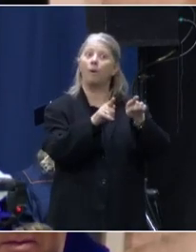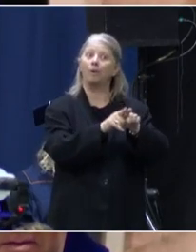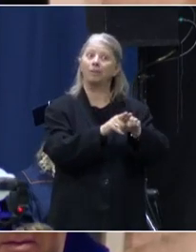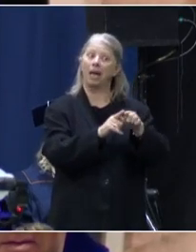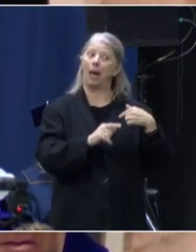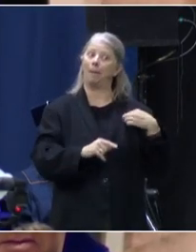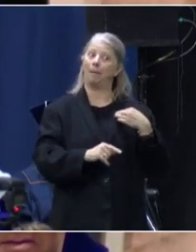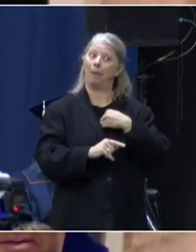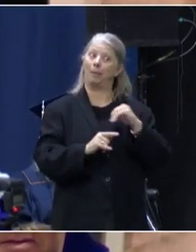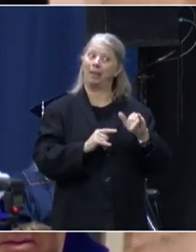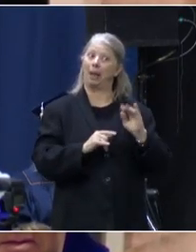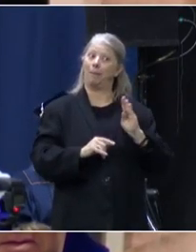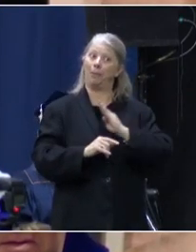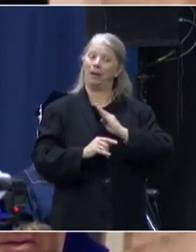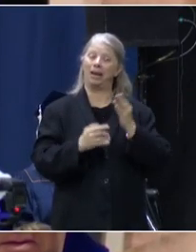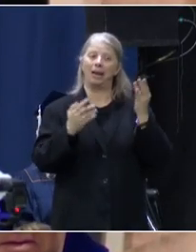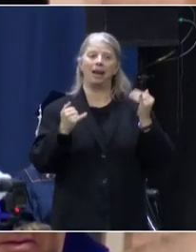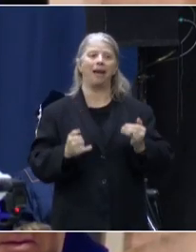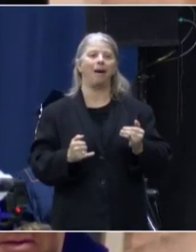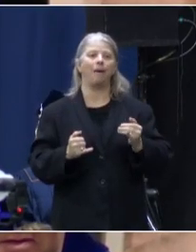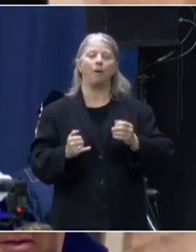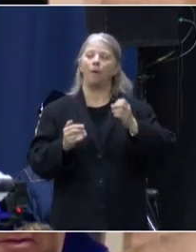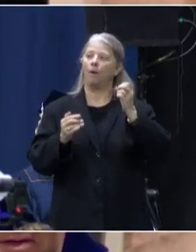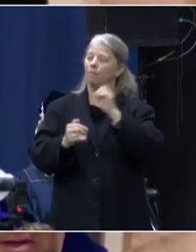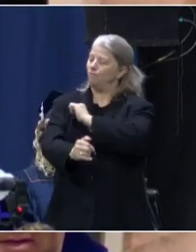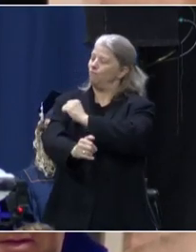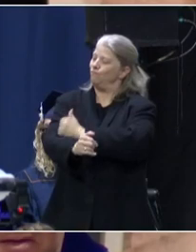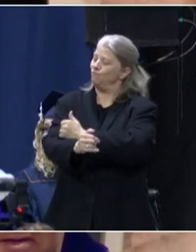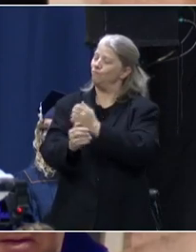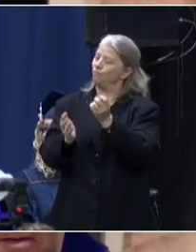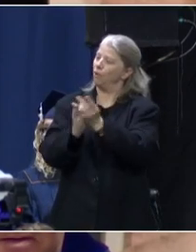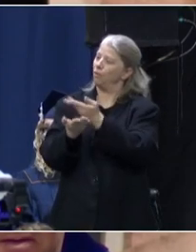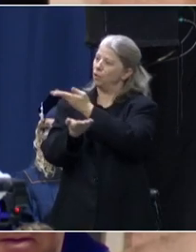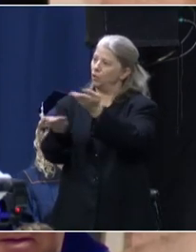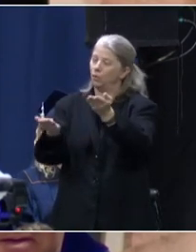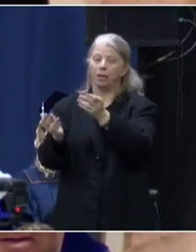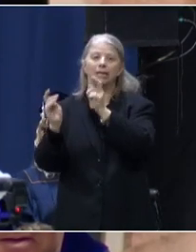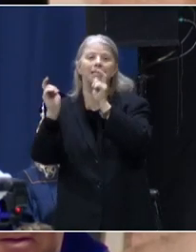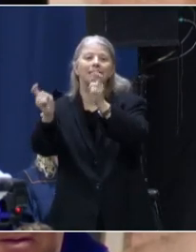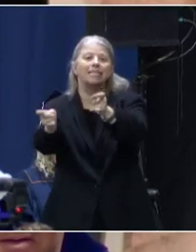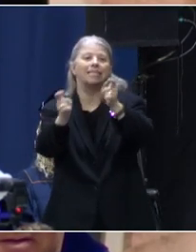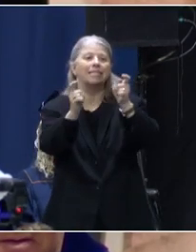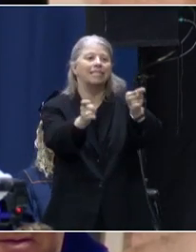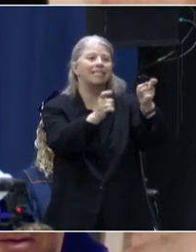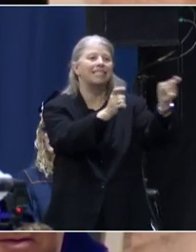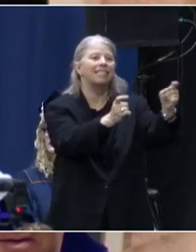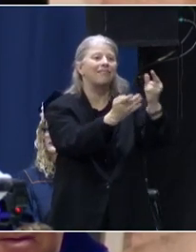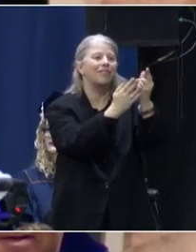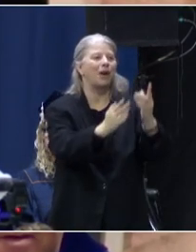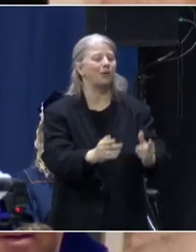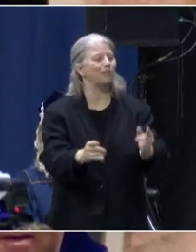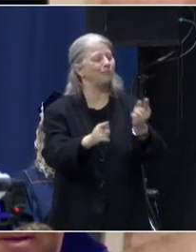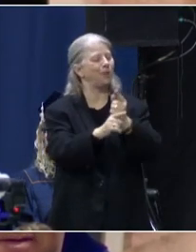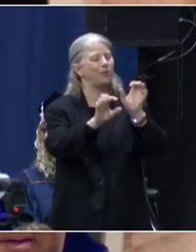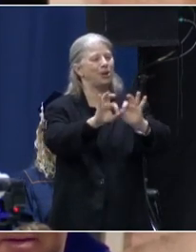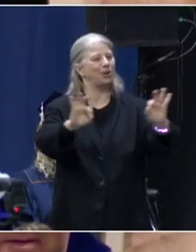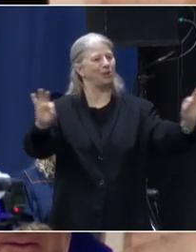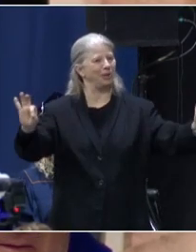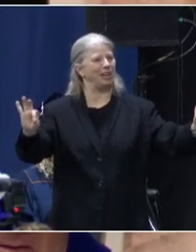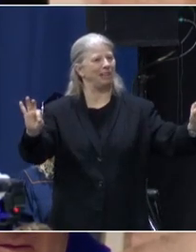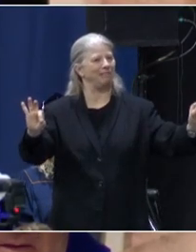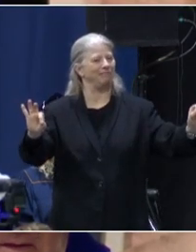a member of that board, I hereby authorize you to confer on this term's graduates the appropriate degrees